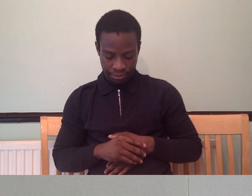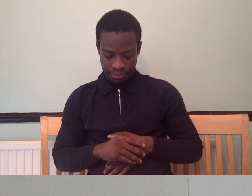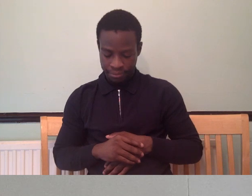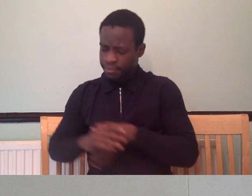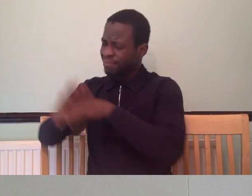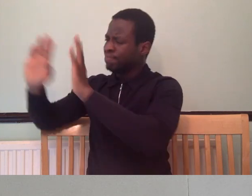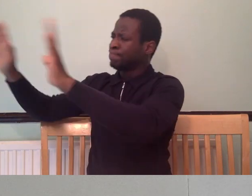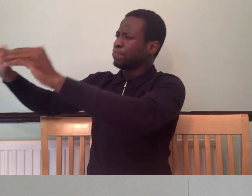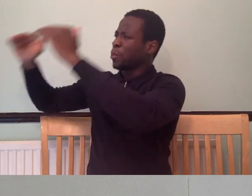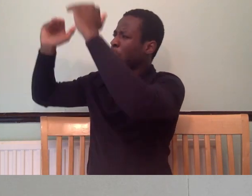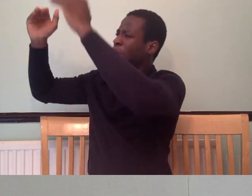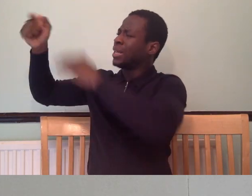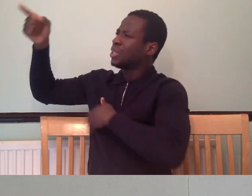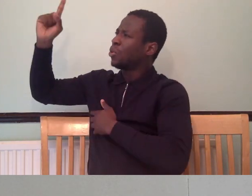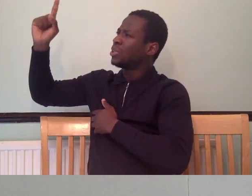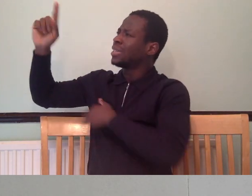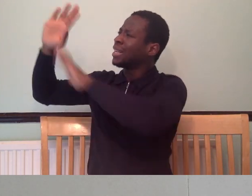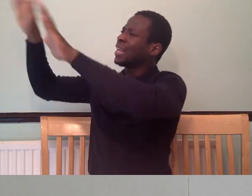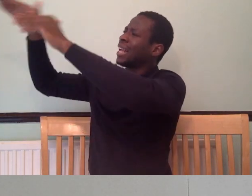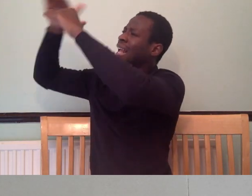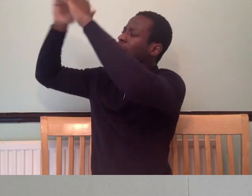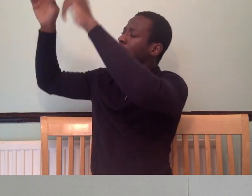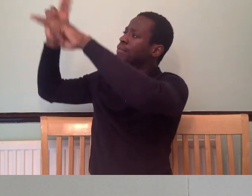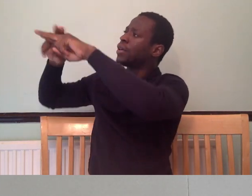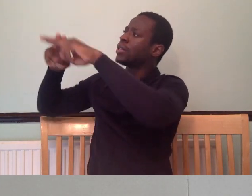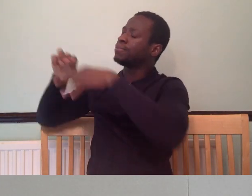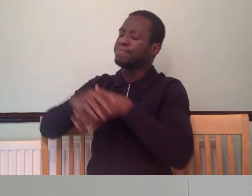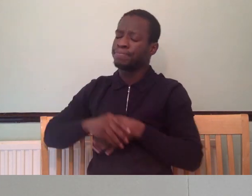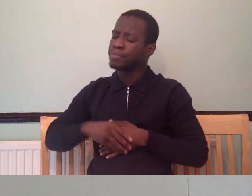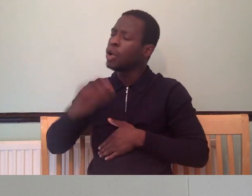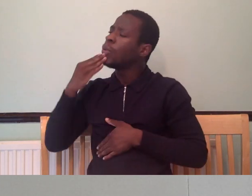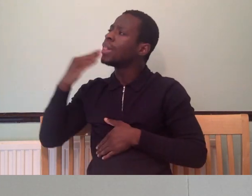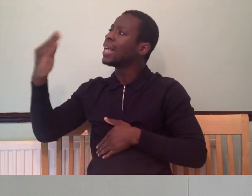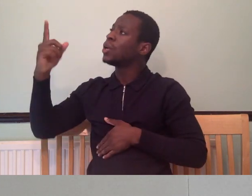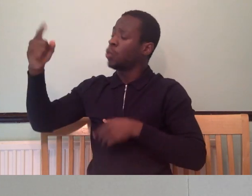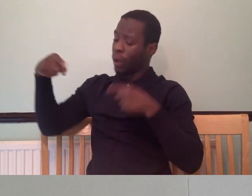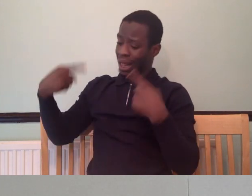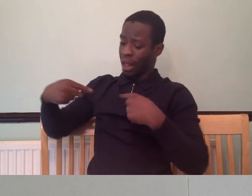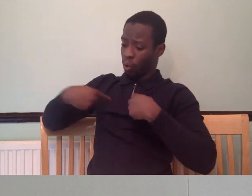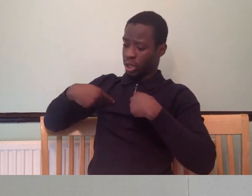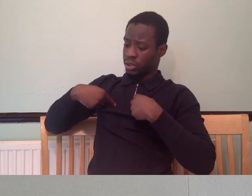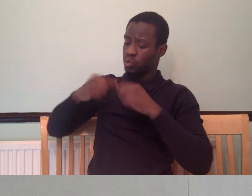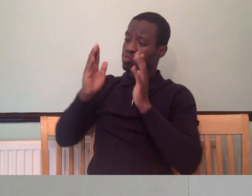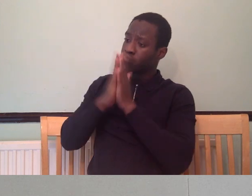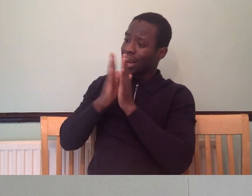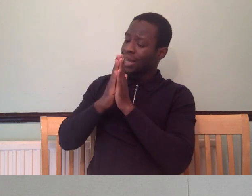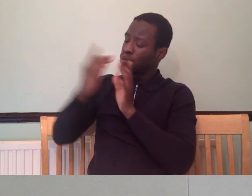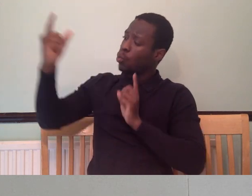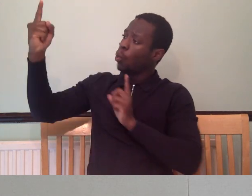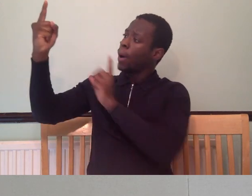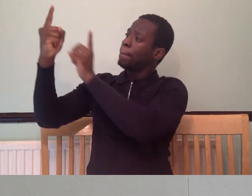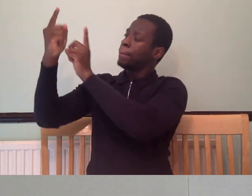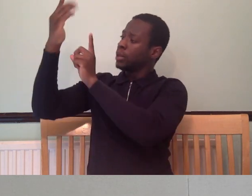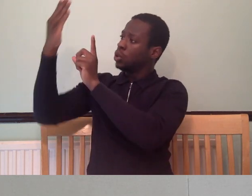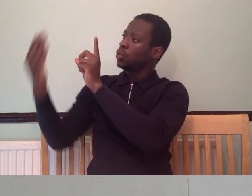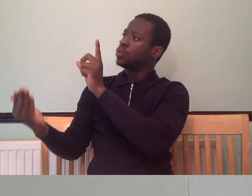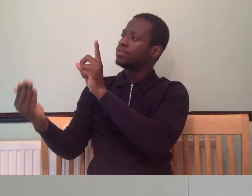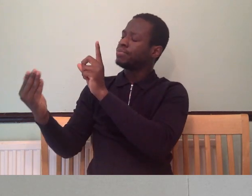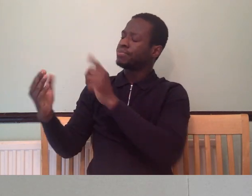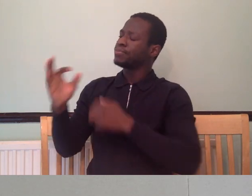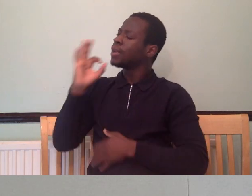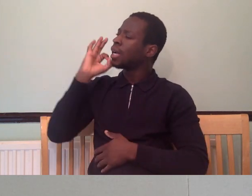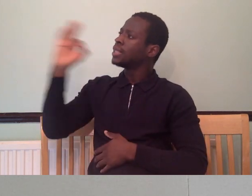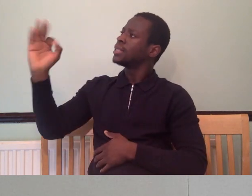Almighty God, our loving Heavenly Father, we thank you that you allow us to come to you in prayer. We ask that you would hear